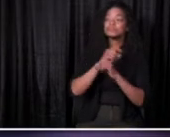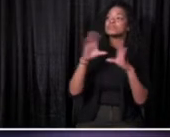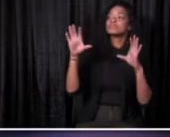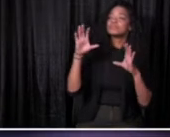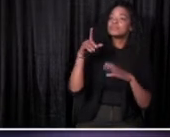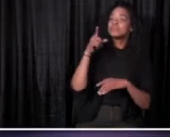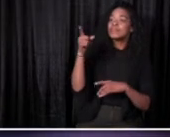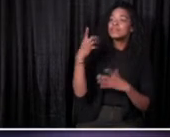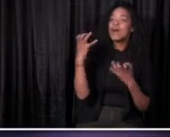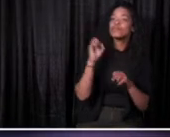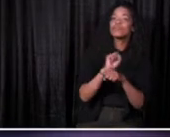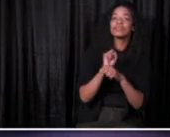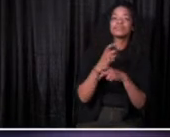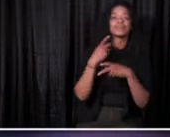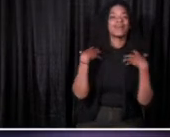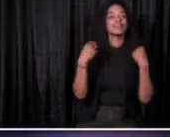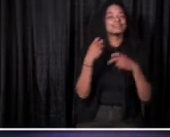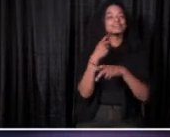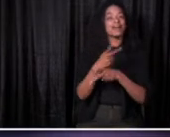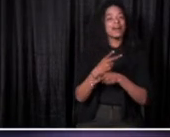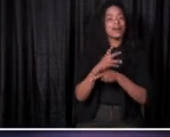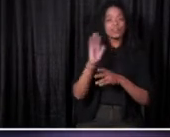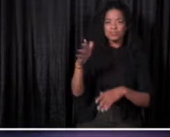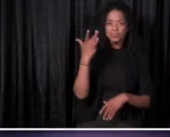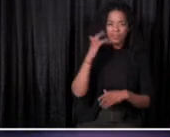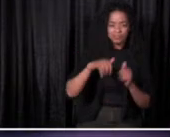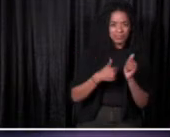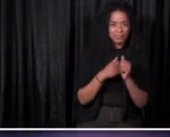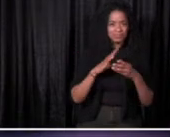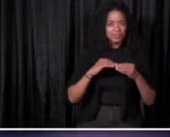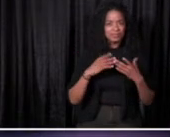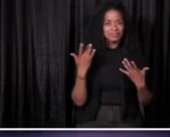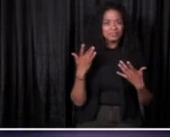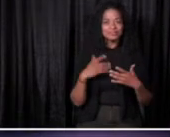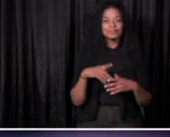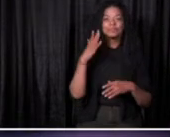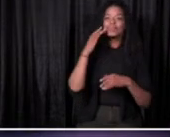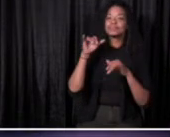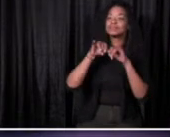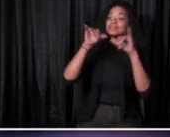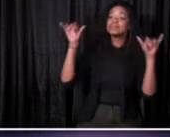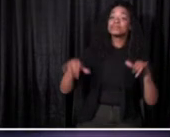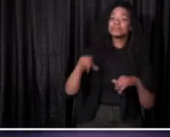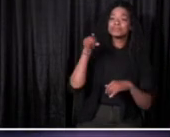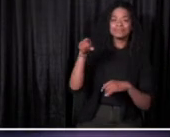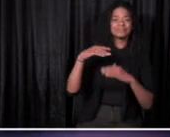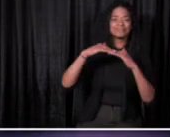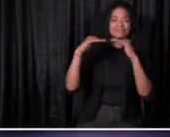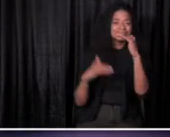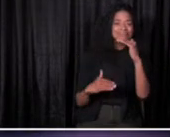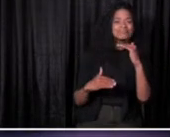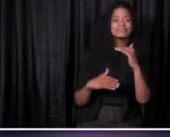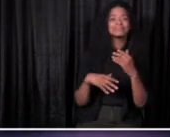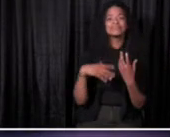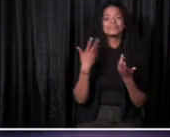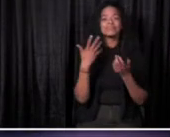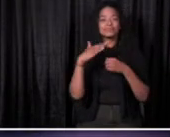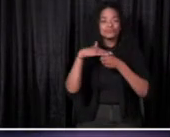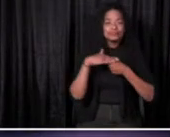combat the inequalities and injustices that she witnessed and personally